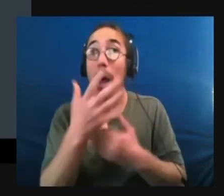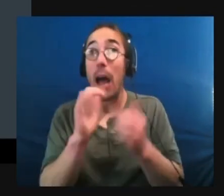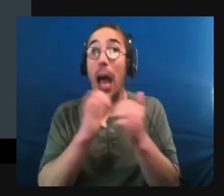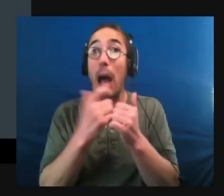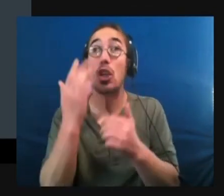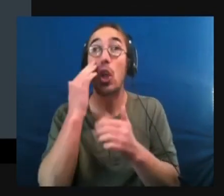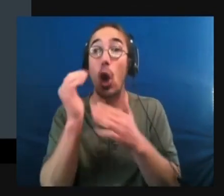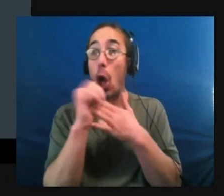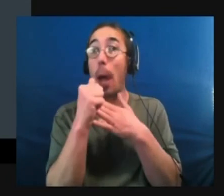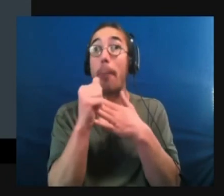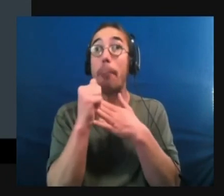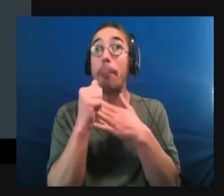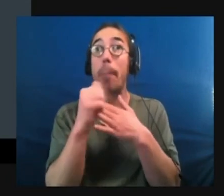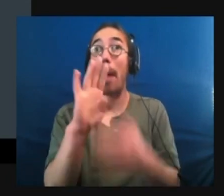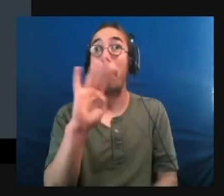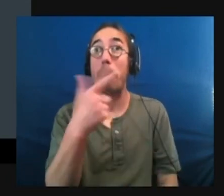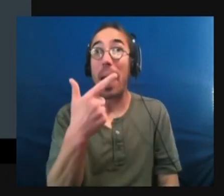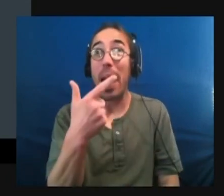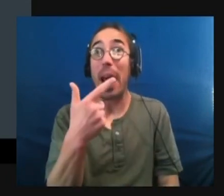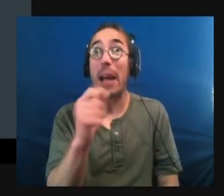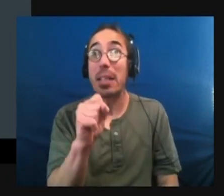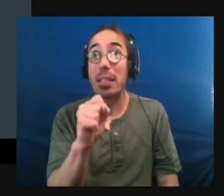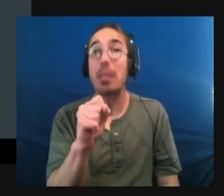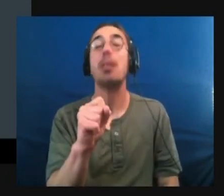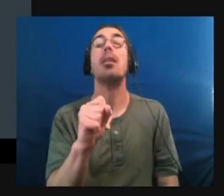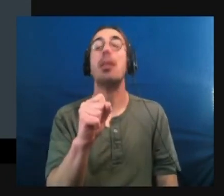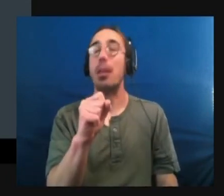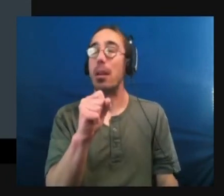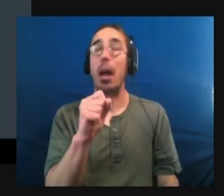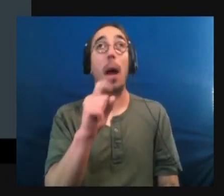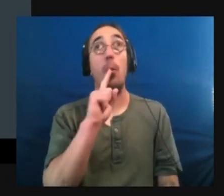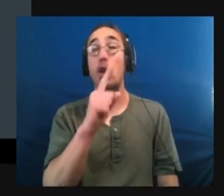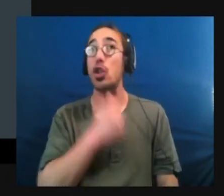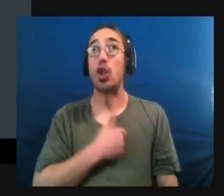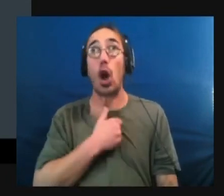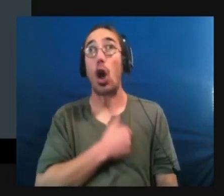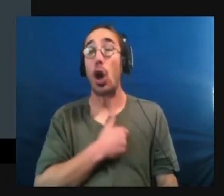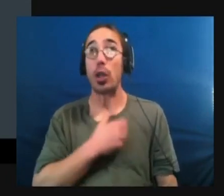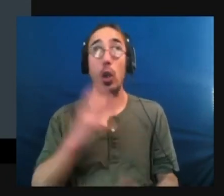bags. Whew. I'm sorry for everybody who's been dealing with that this whole time.